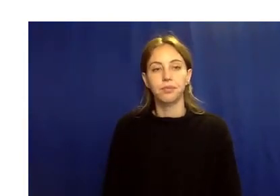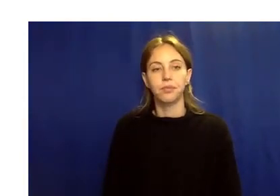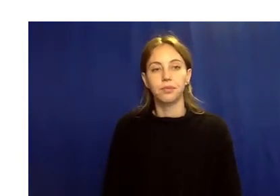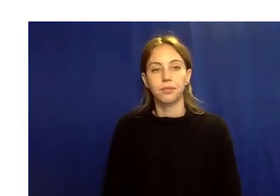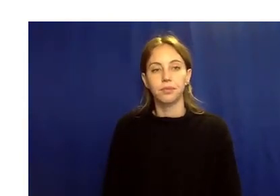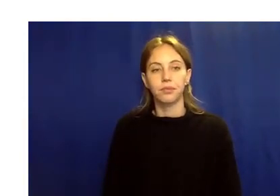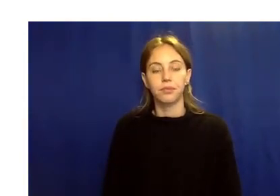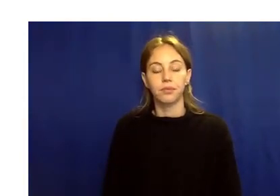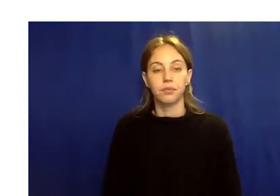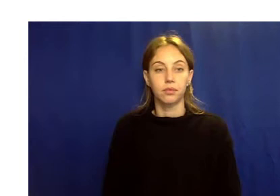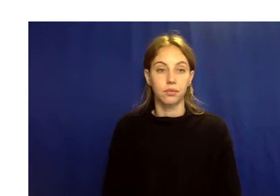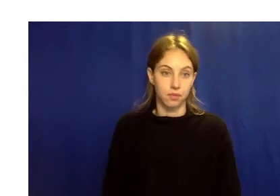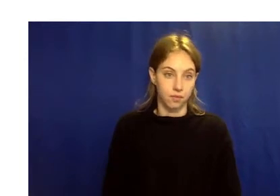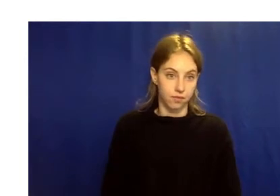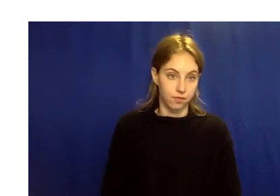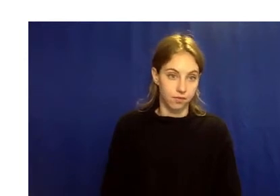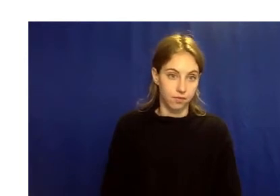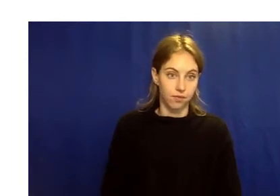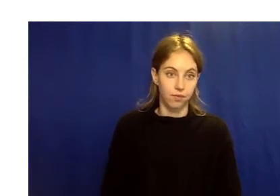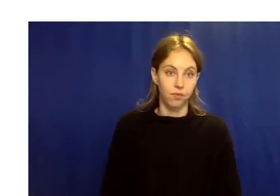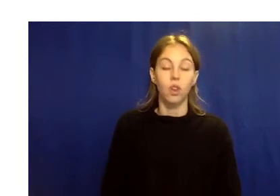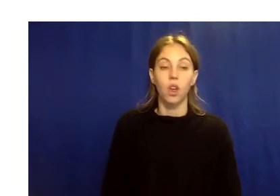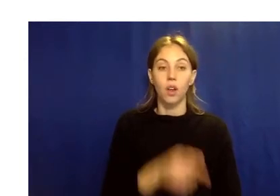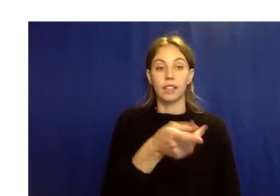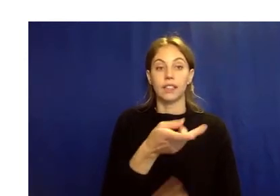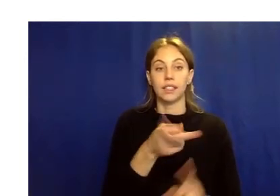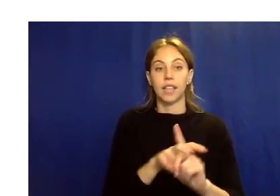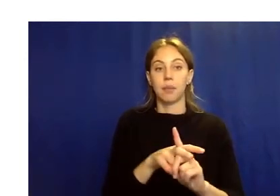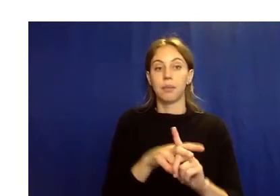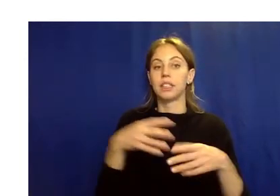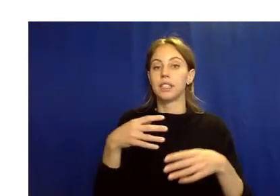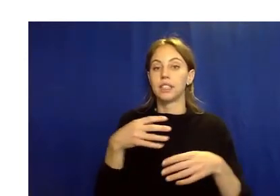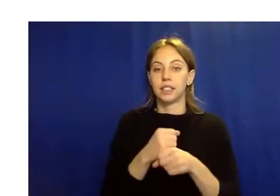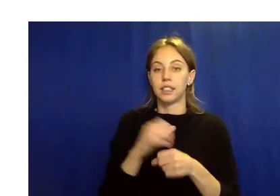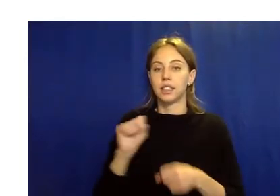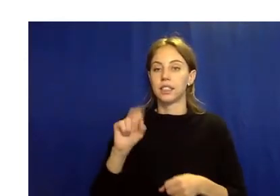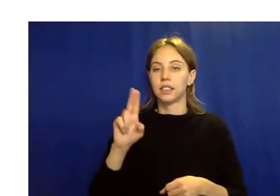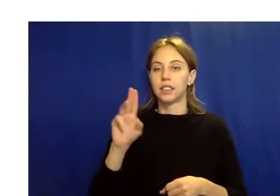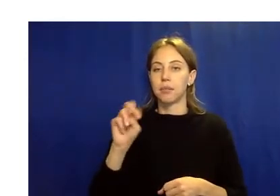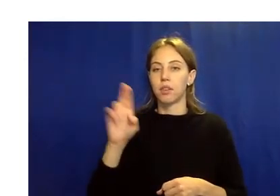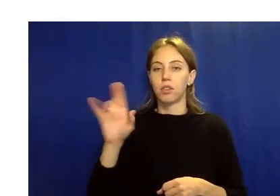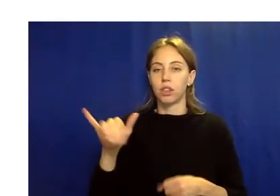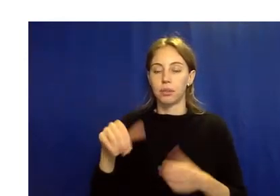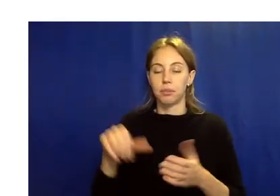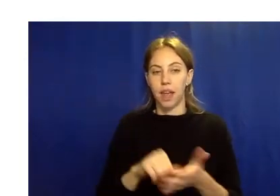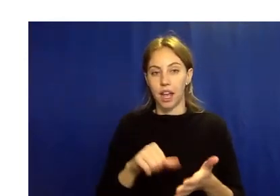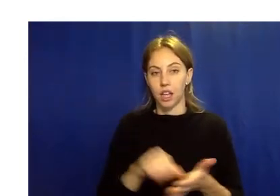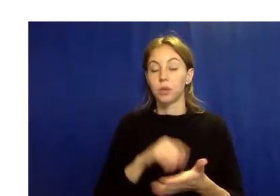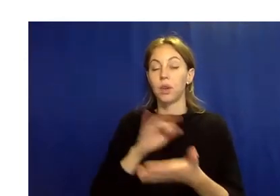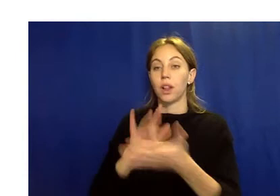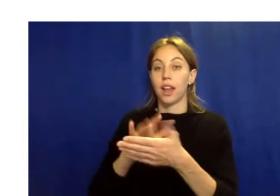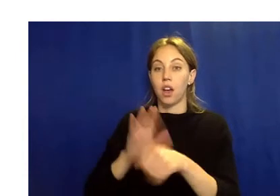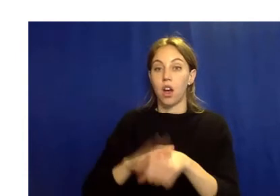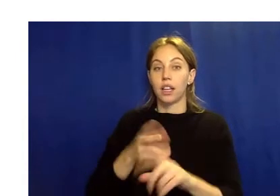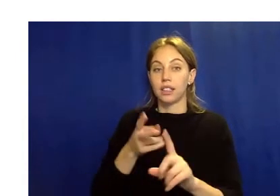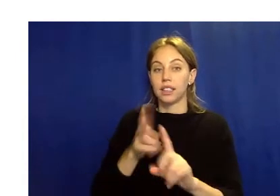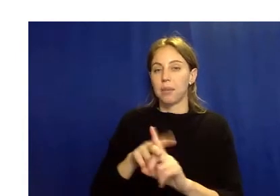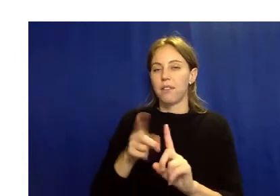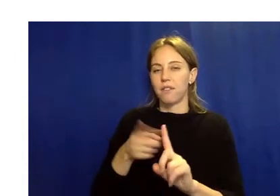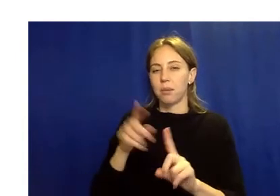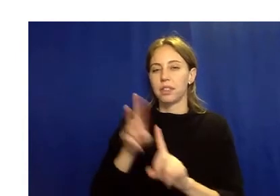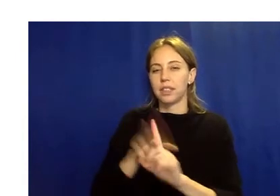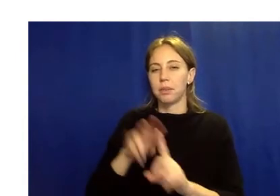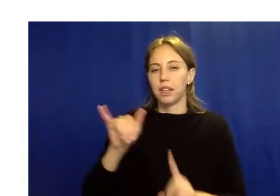So I am on an assignment summary page. So when you click on an assignment from the index page, this is where